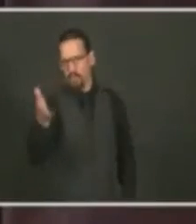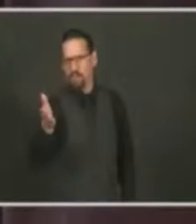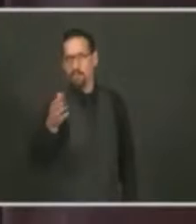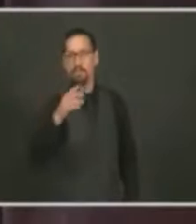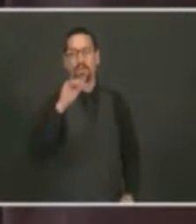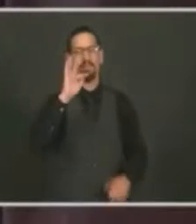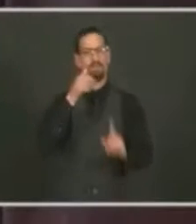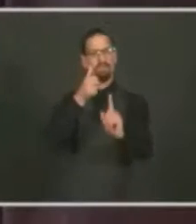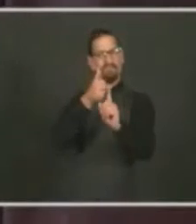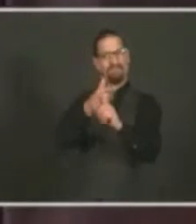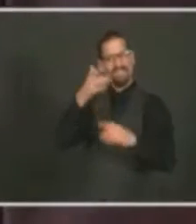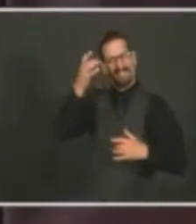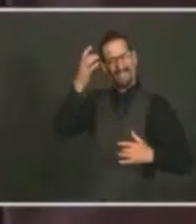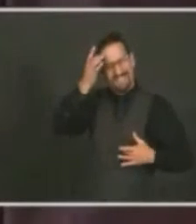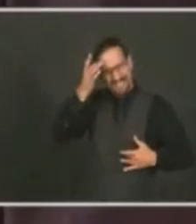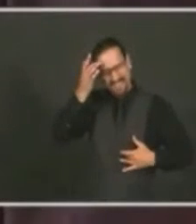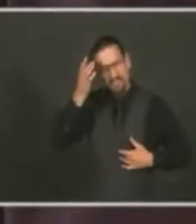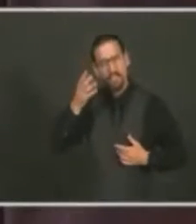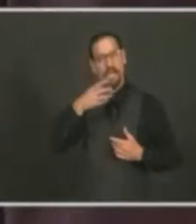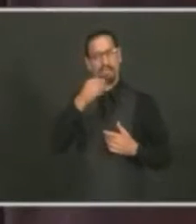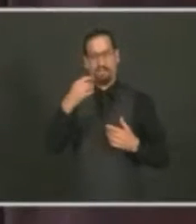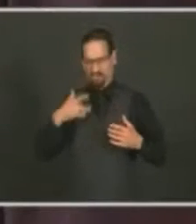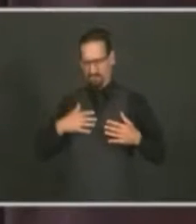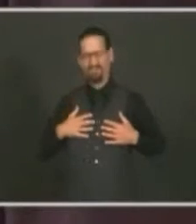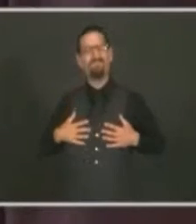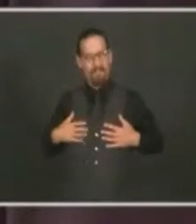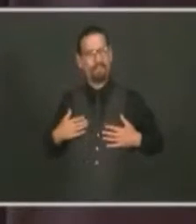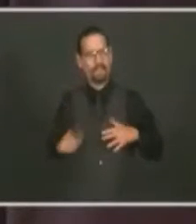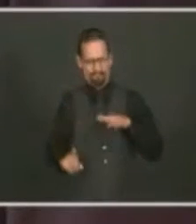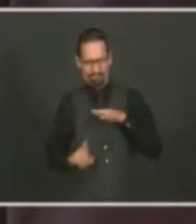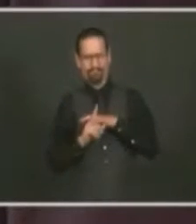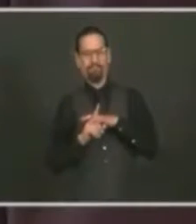And if you're positive, you're going to get a phone call.